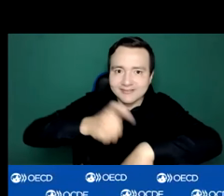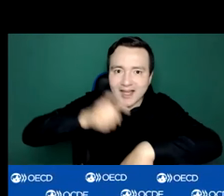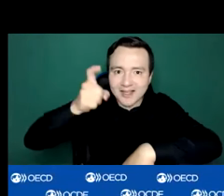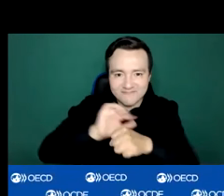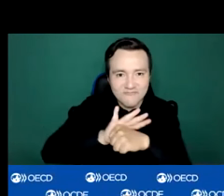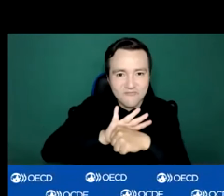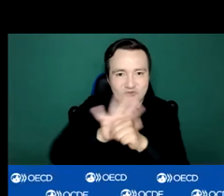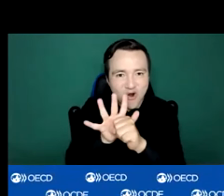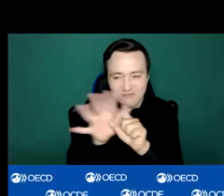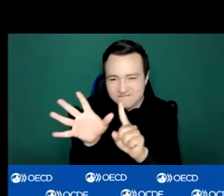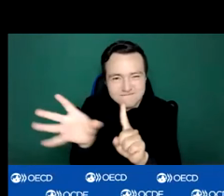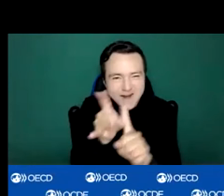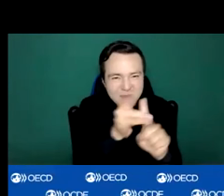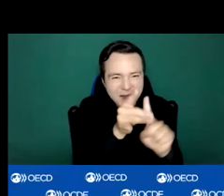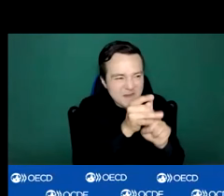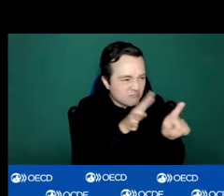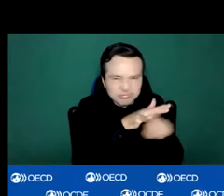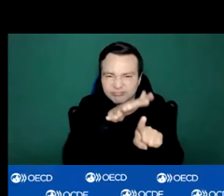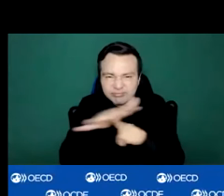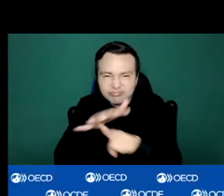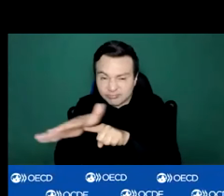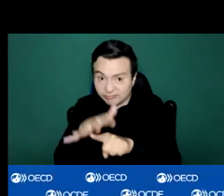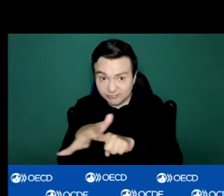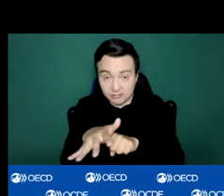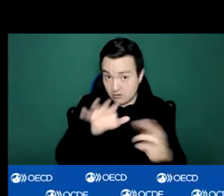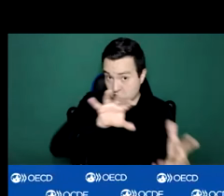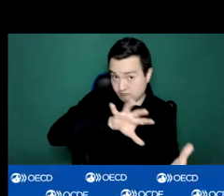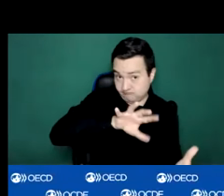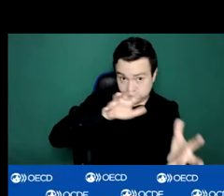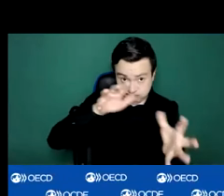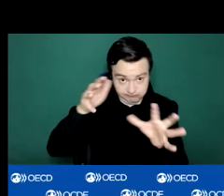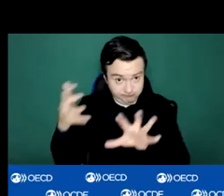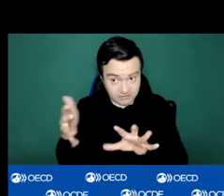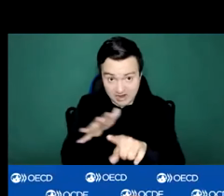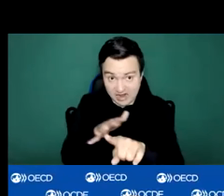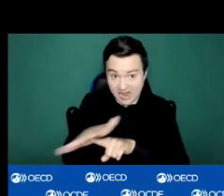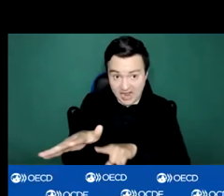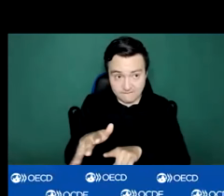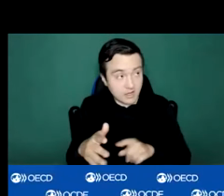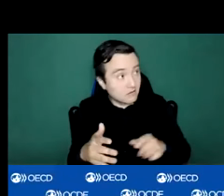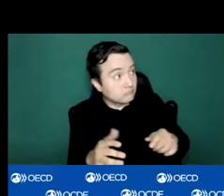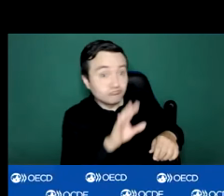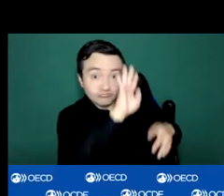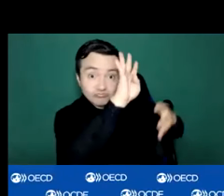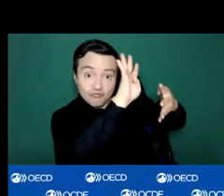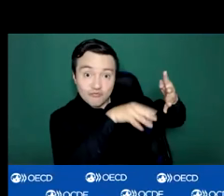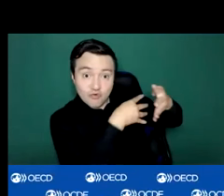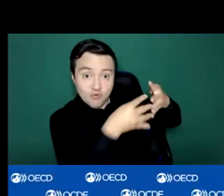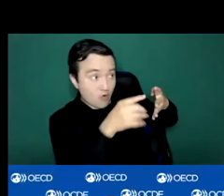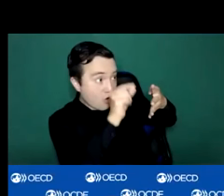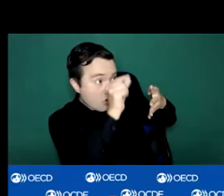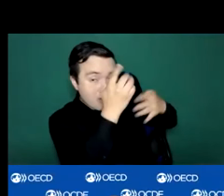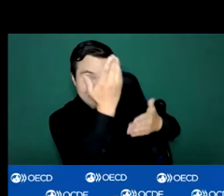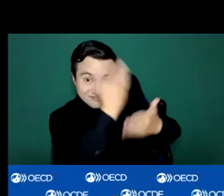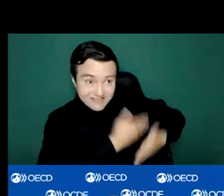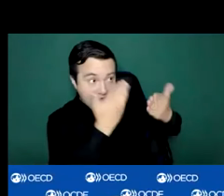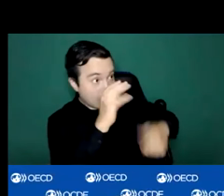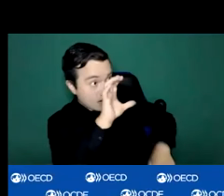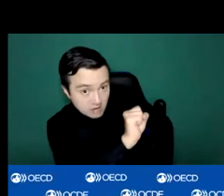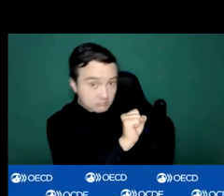of the trust that you may have within your healthcare providers. Whether they know your medical history, for example, in times of